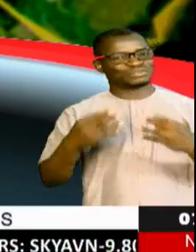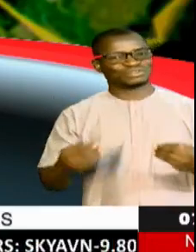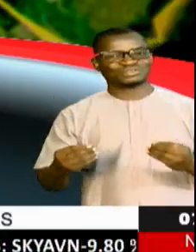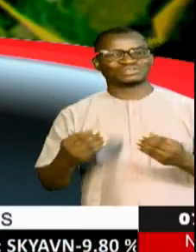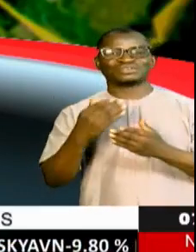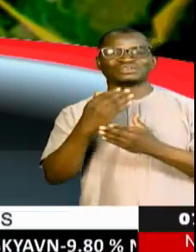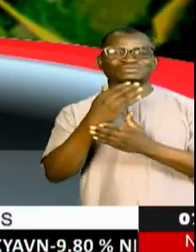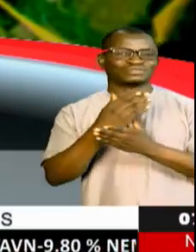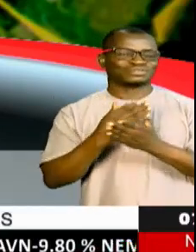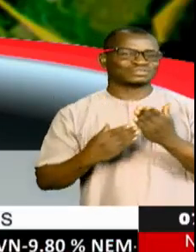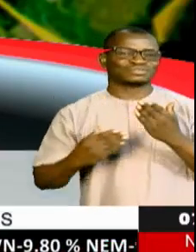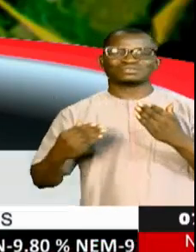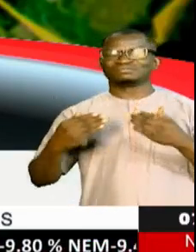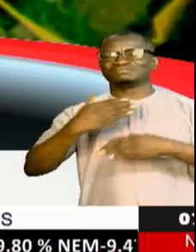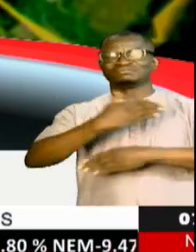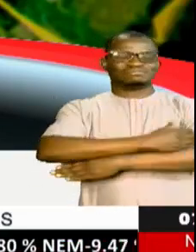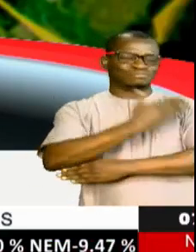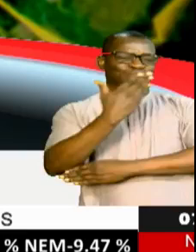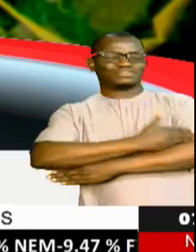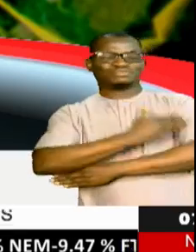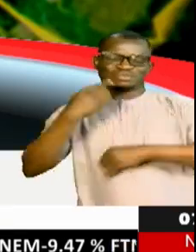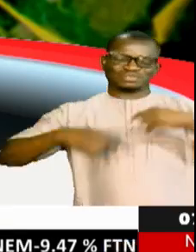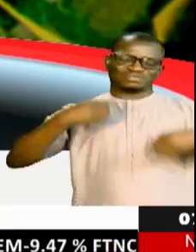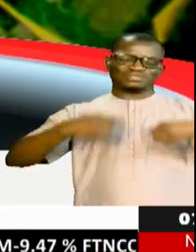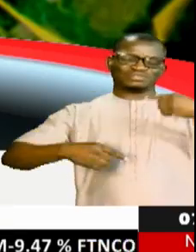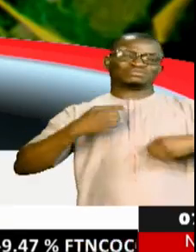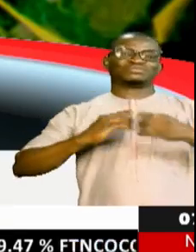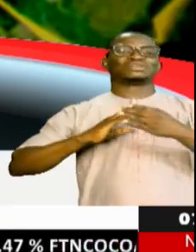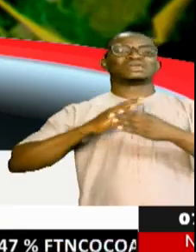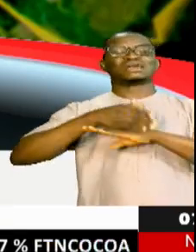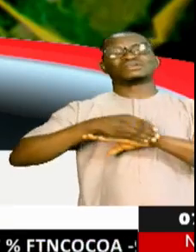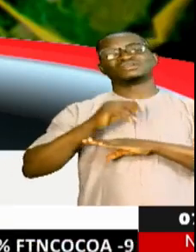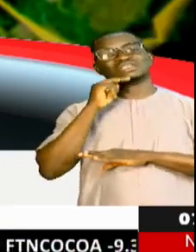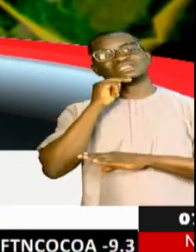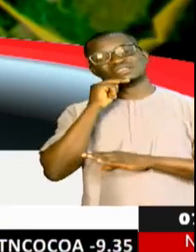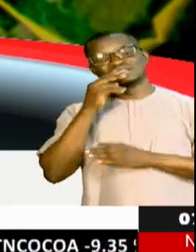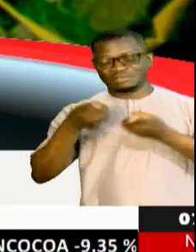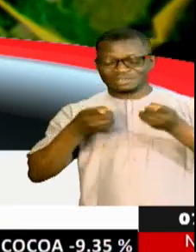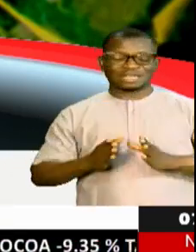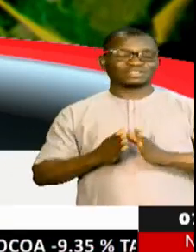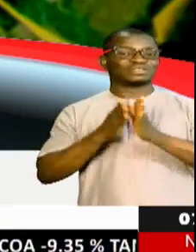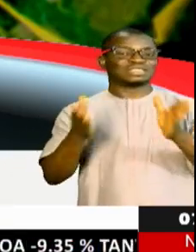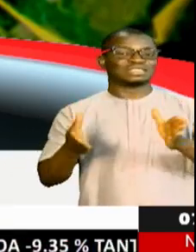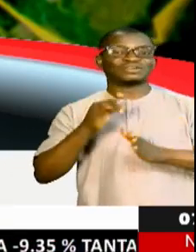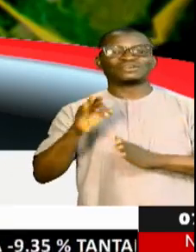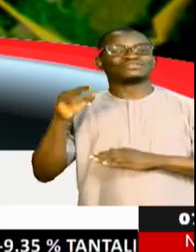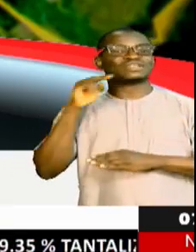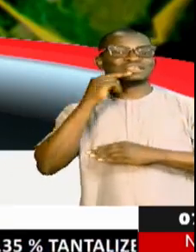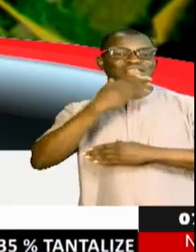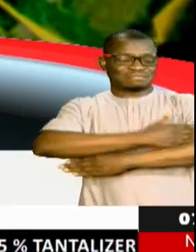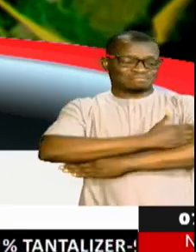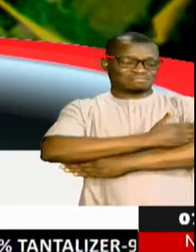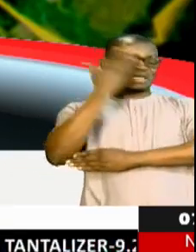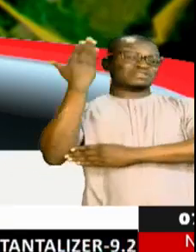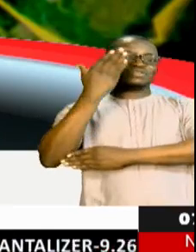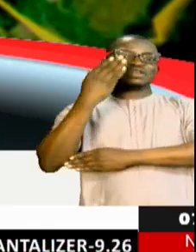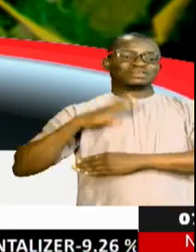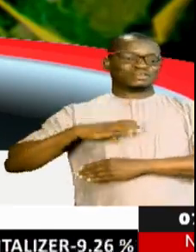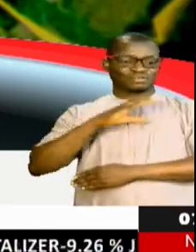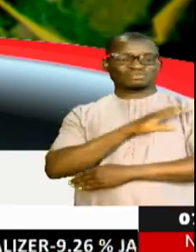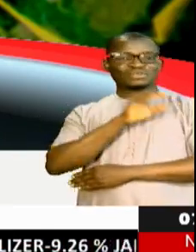myriad of interstate boundaries disputes across the country. Director General of the Nigerian Boundary Commission, Adamu